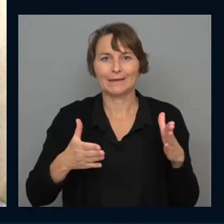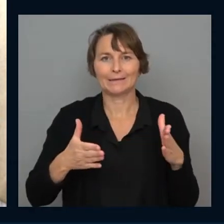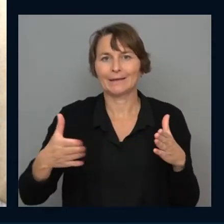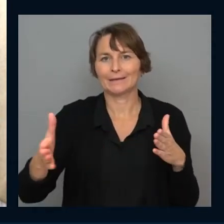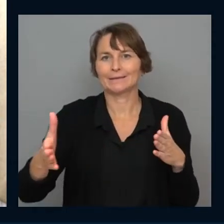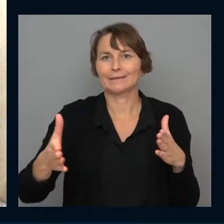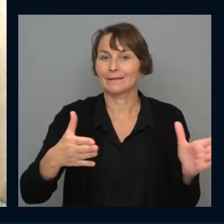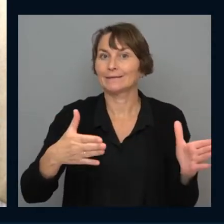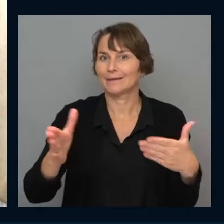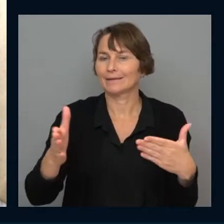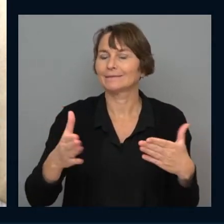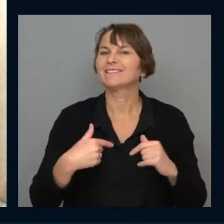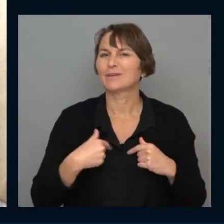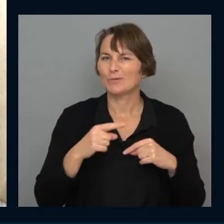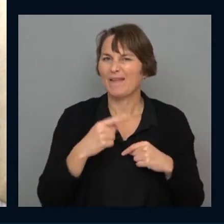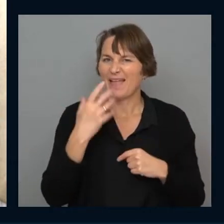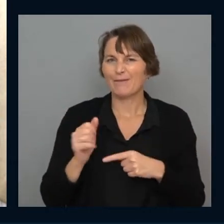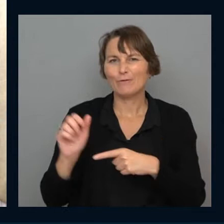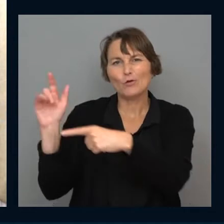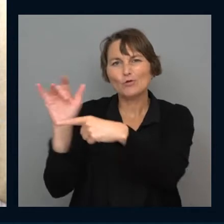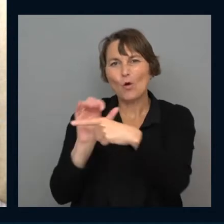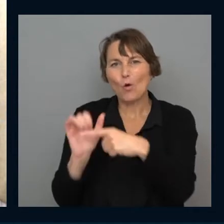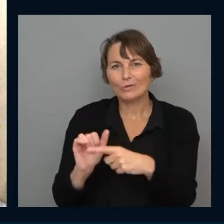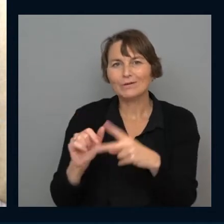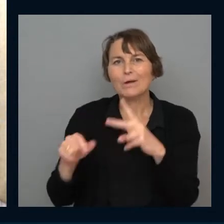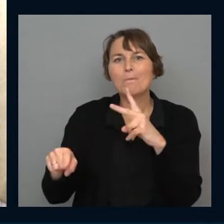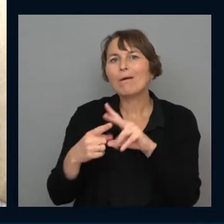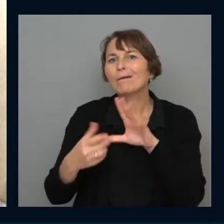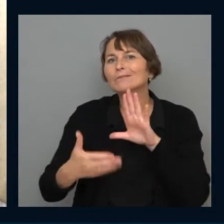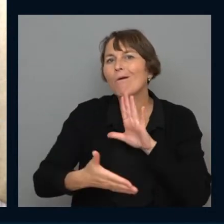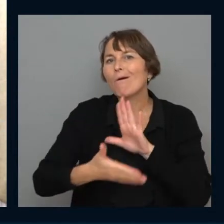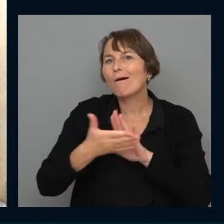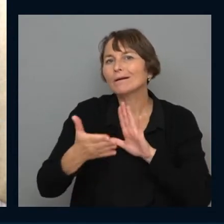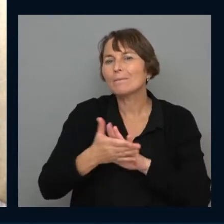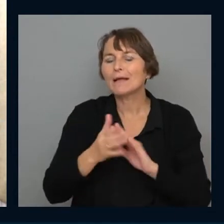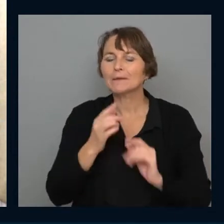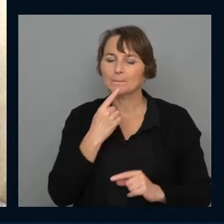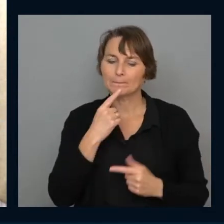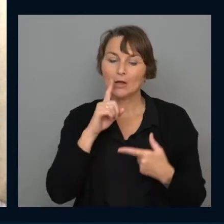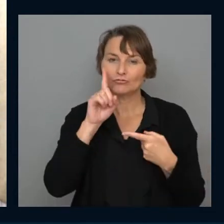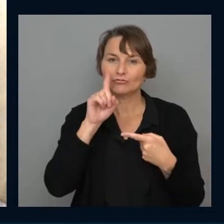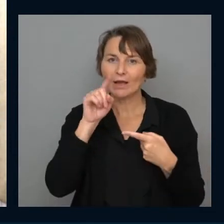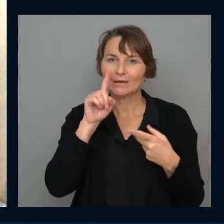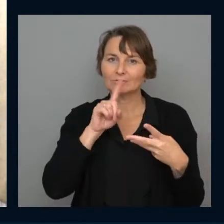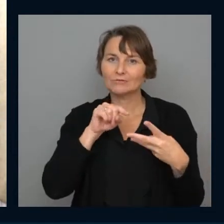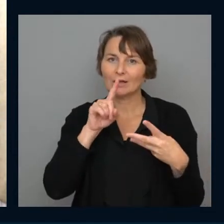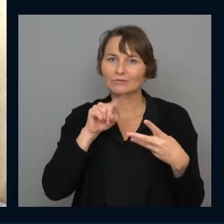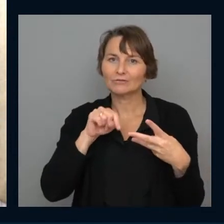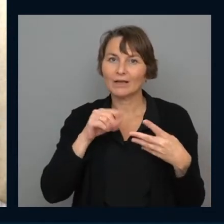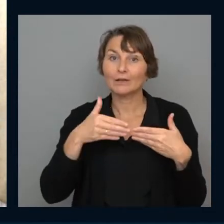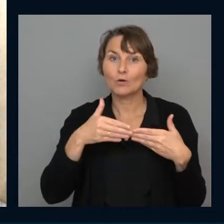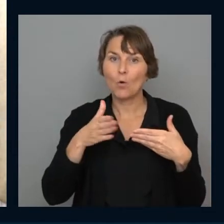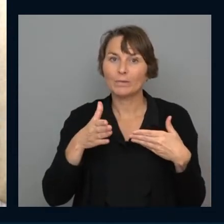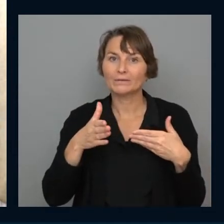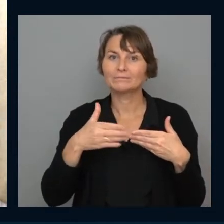and automation to help you determine if the gate should pass or fail, right? So I was recently at a hospital and they have